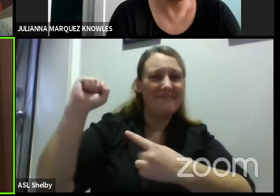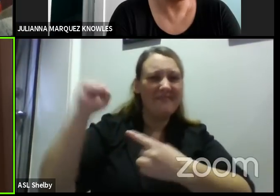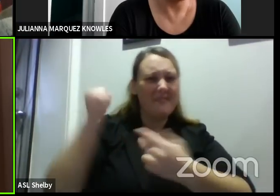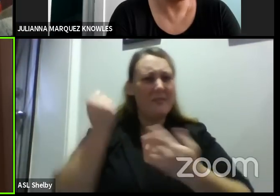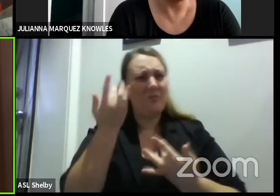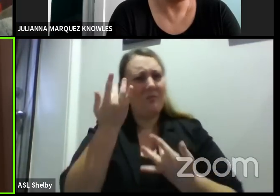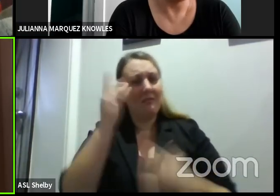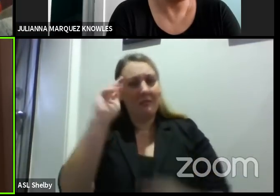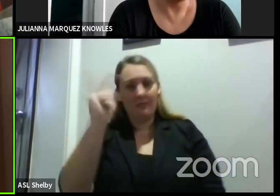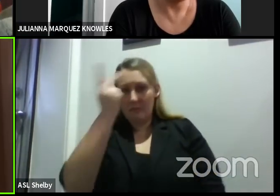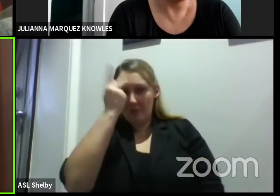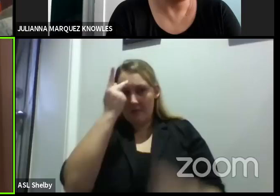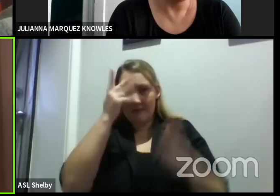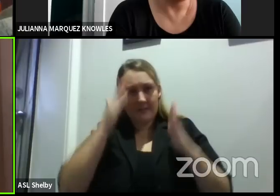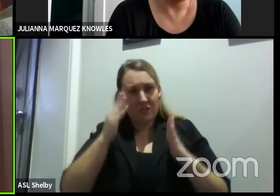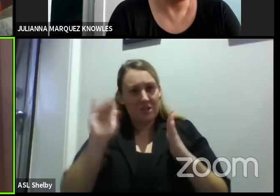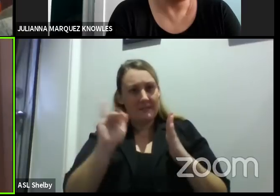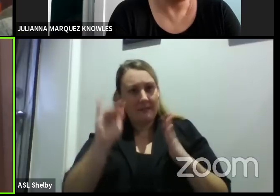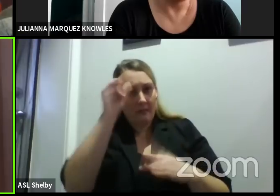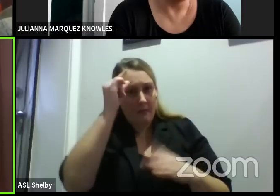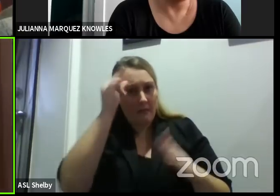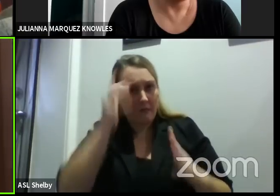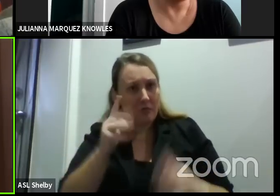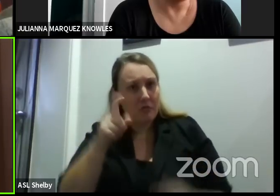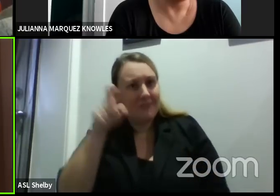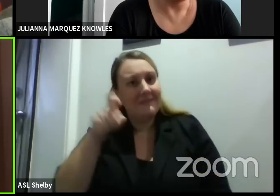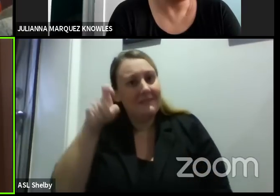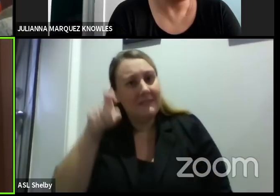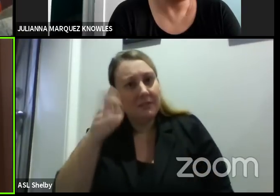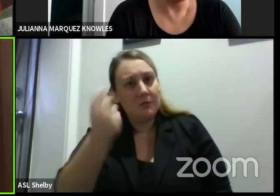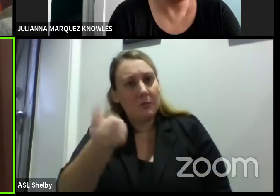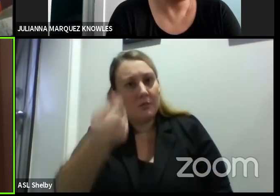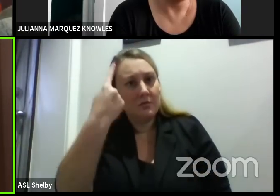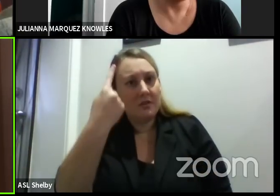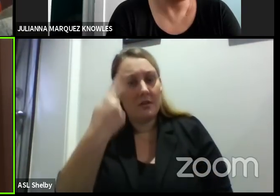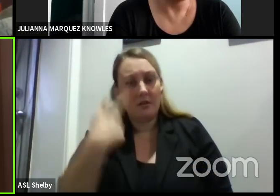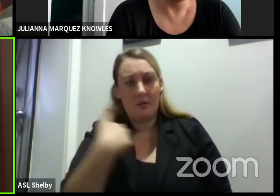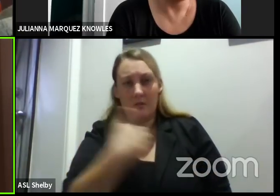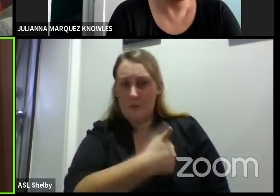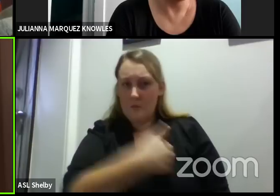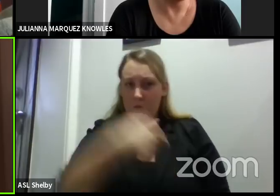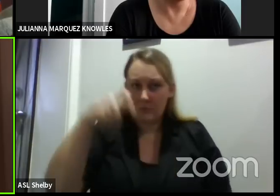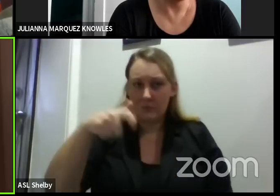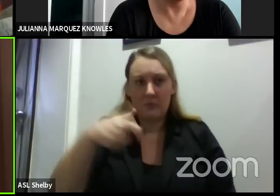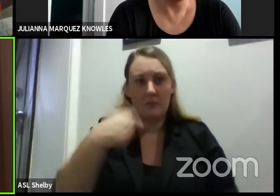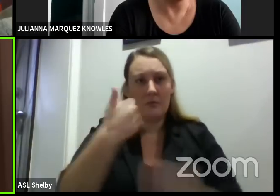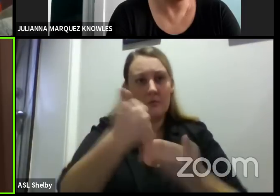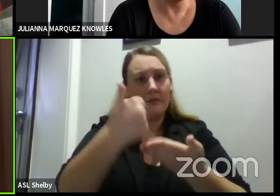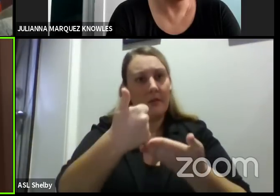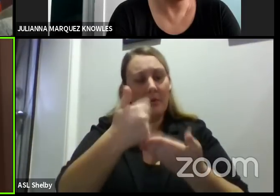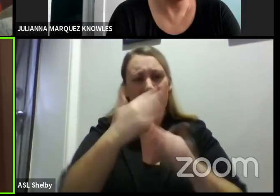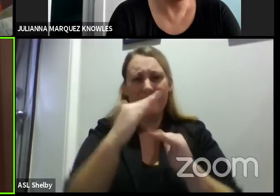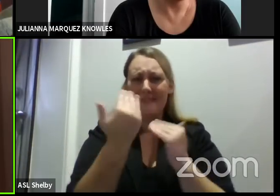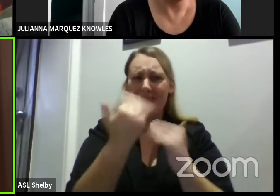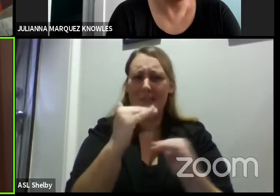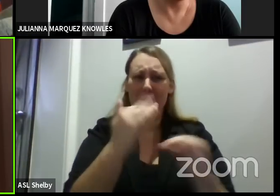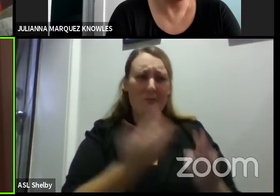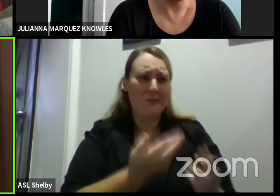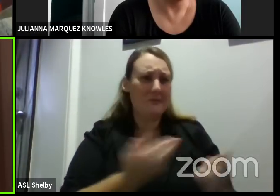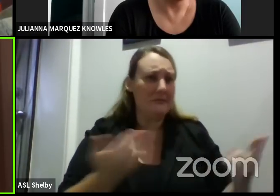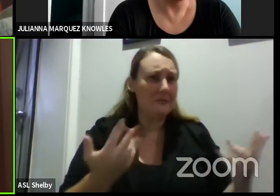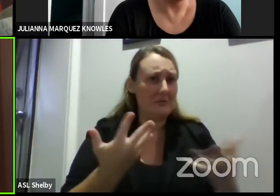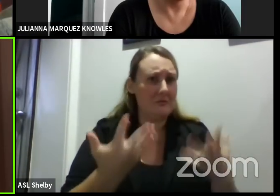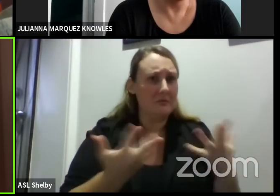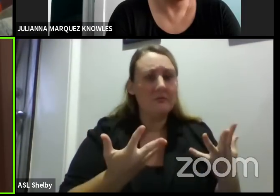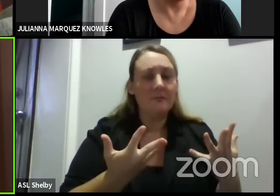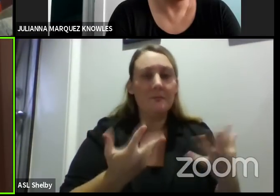realize that we need help at this time because there is no work. We have very limited resources. And unfortunately, sex